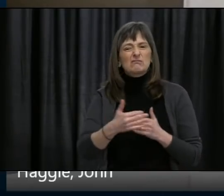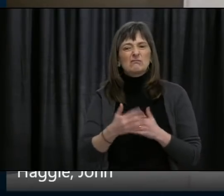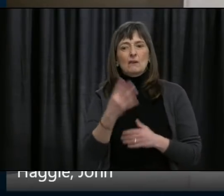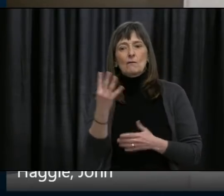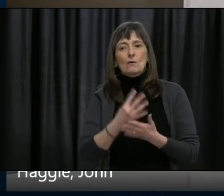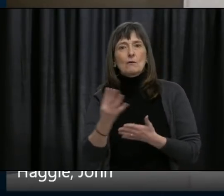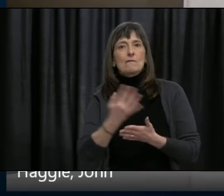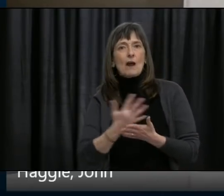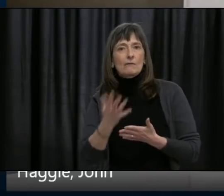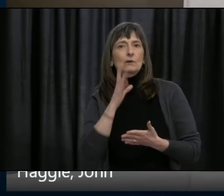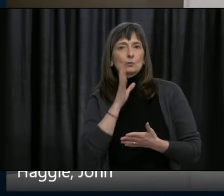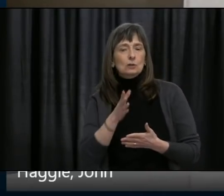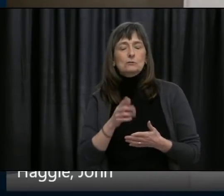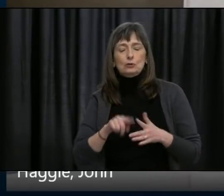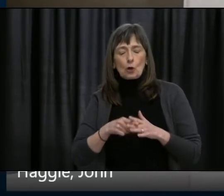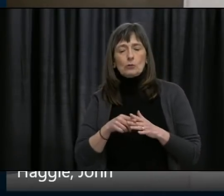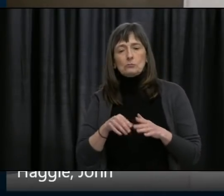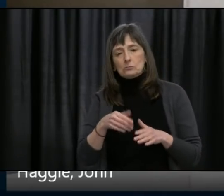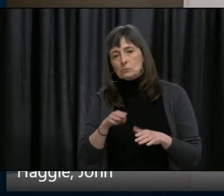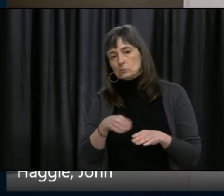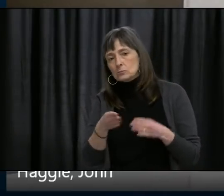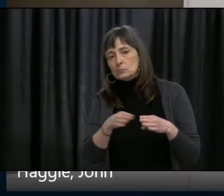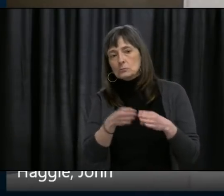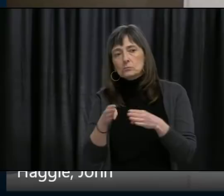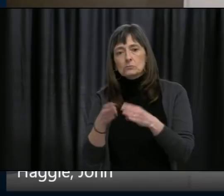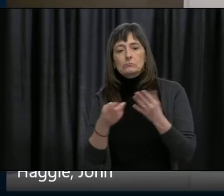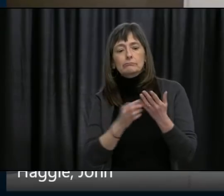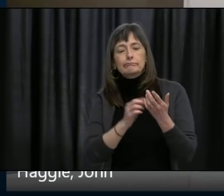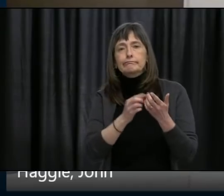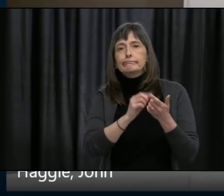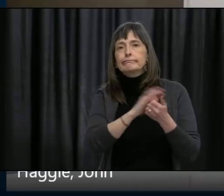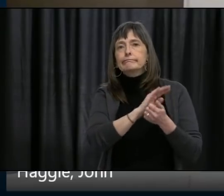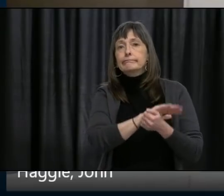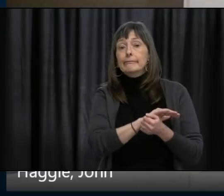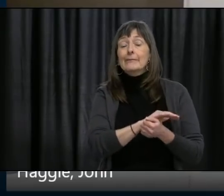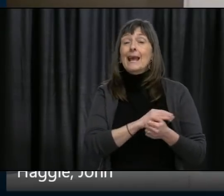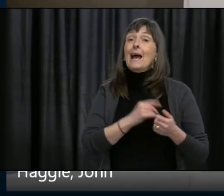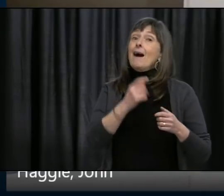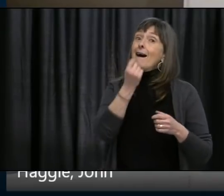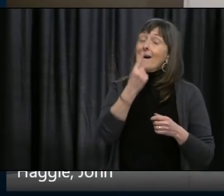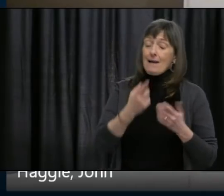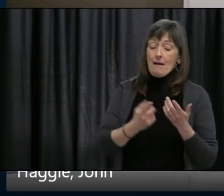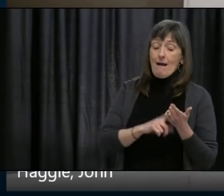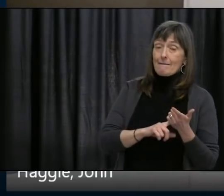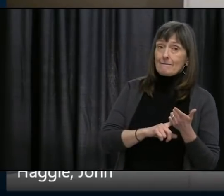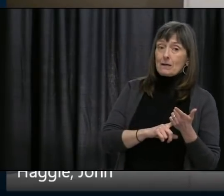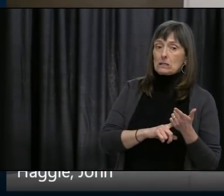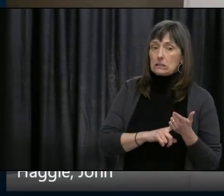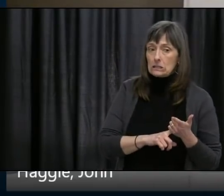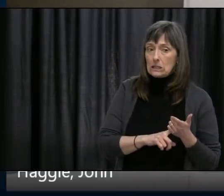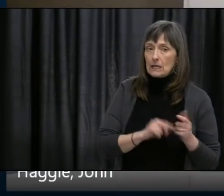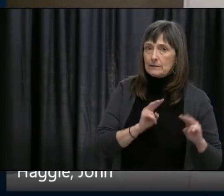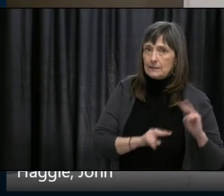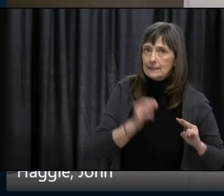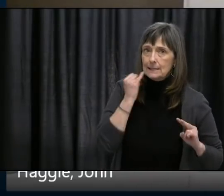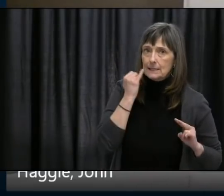we start to roll out this, and then evaluate what we've done. Because some jurisdictions are making one change